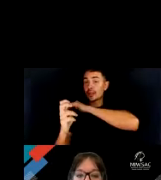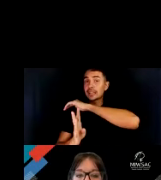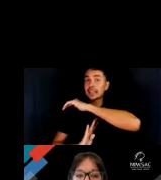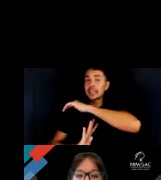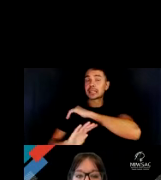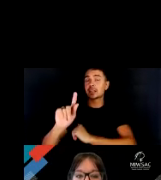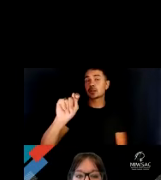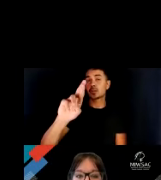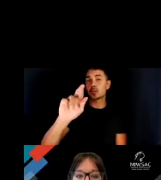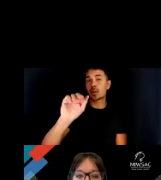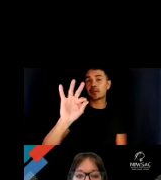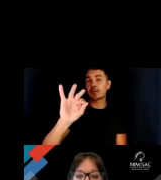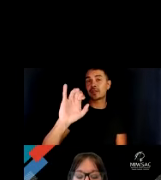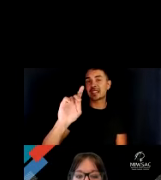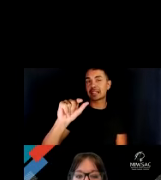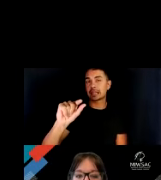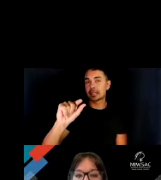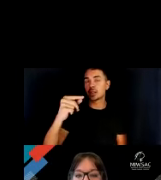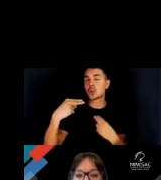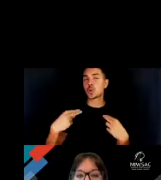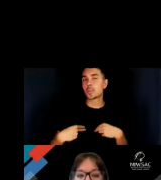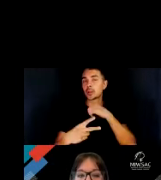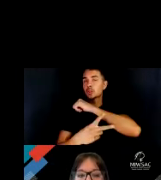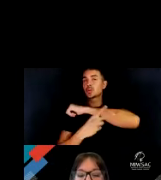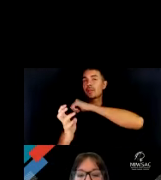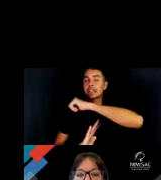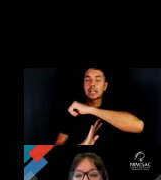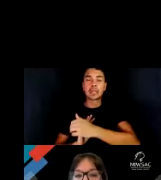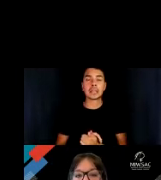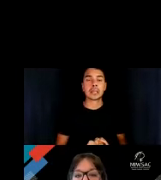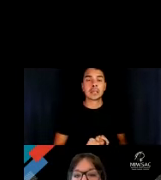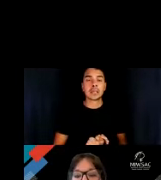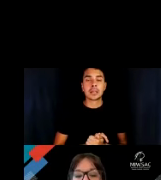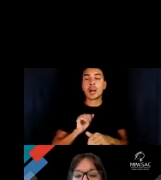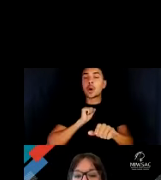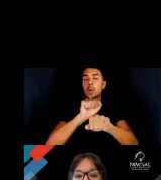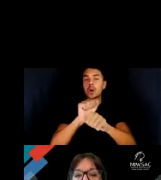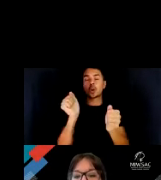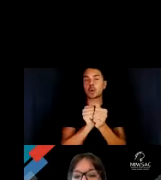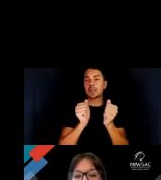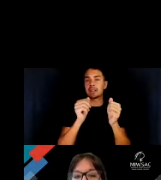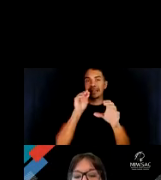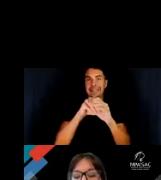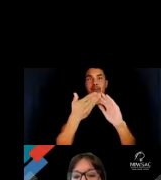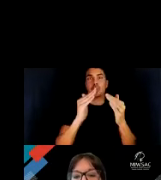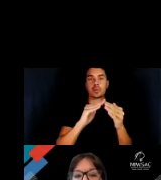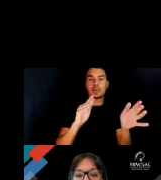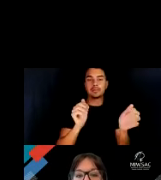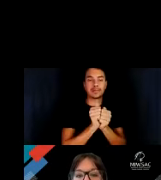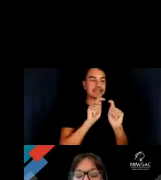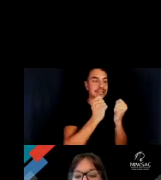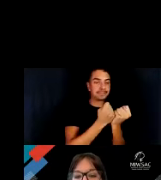as well as a lot of work in community with teams and lots of different partners in community.